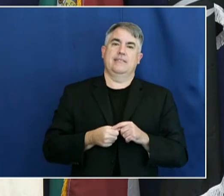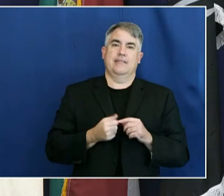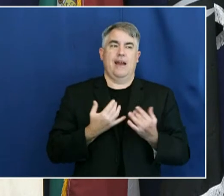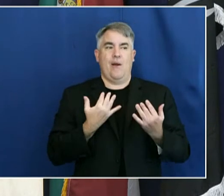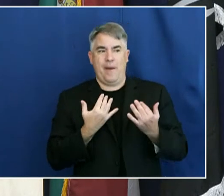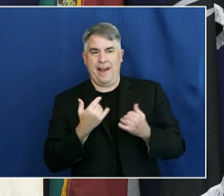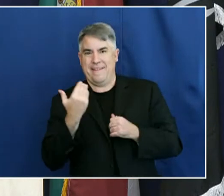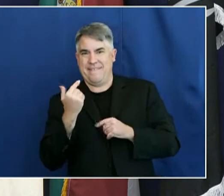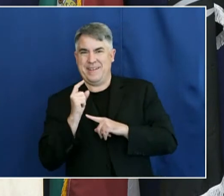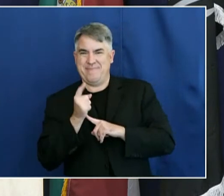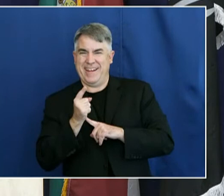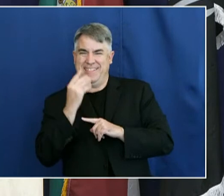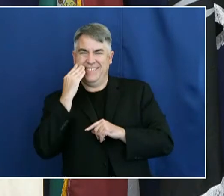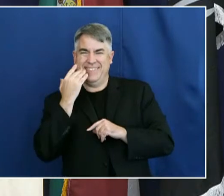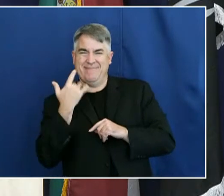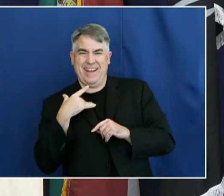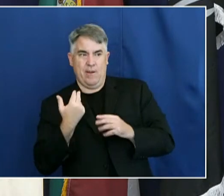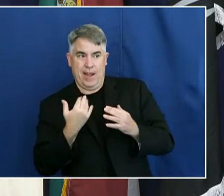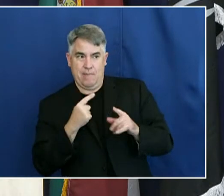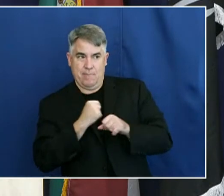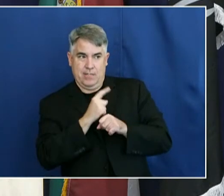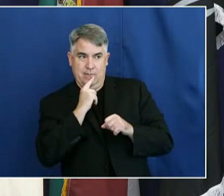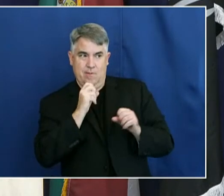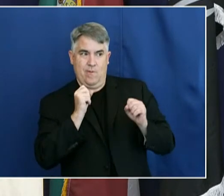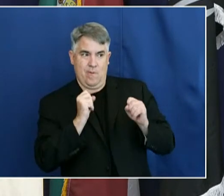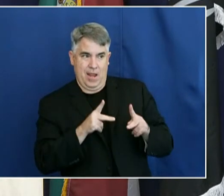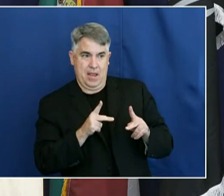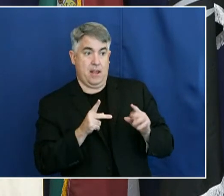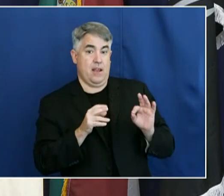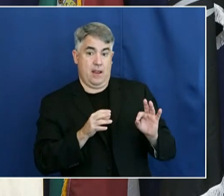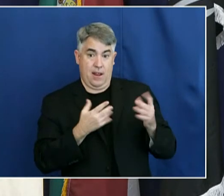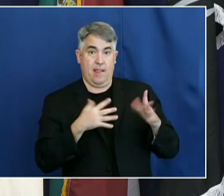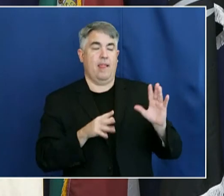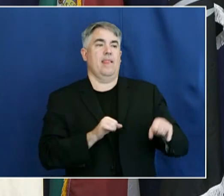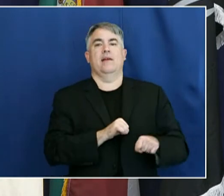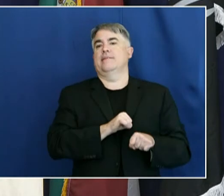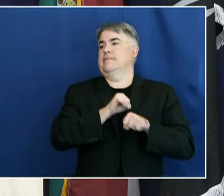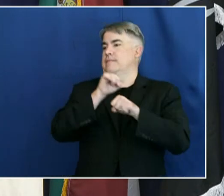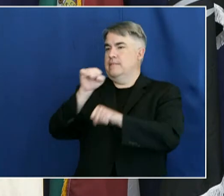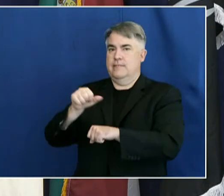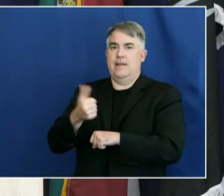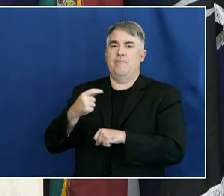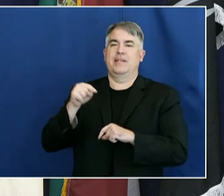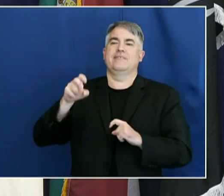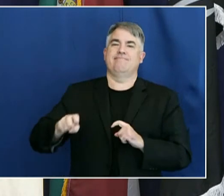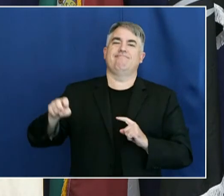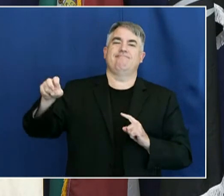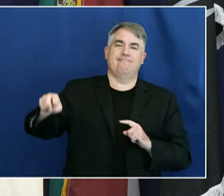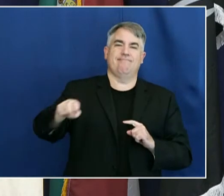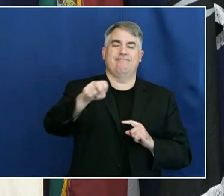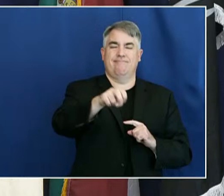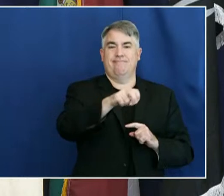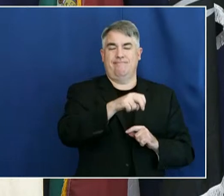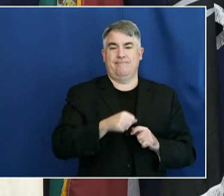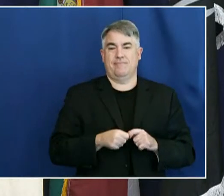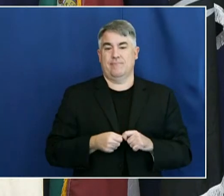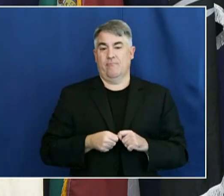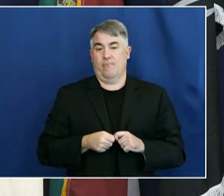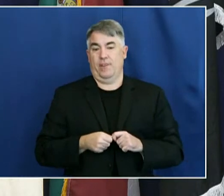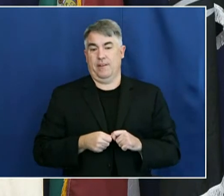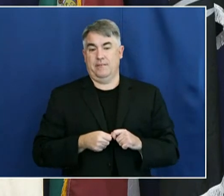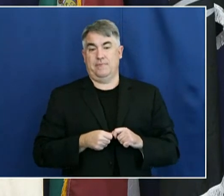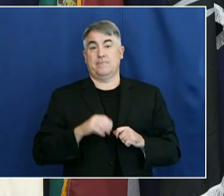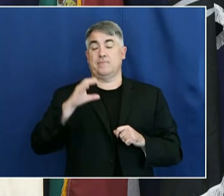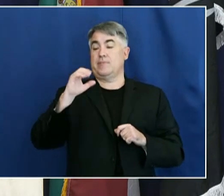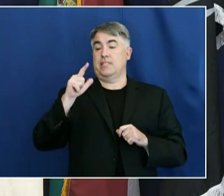and help in North County. Our CAL FIRE teams are helping for homebound seniors in more rural parts of our county, and we are in conversations